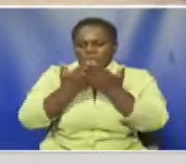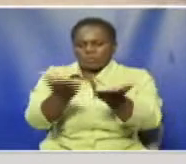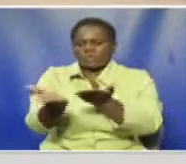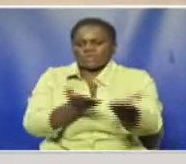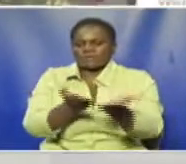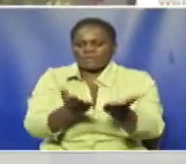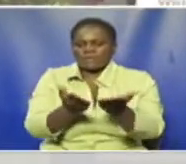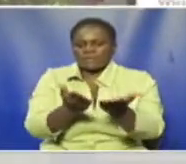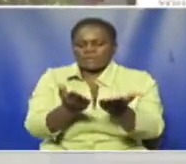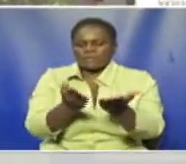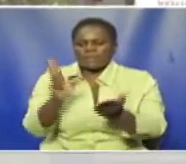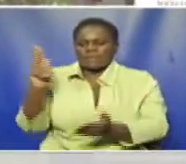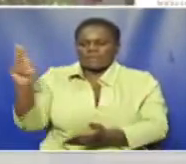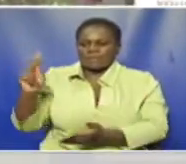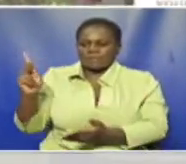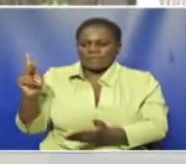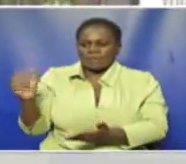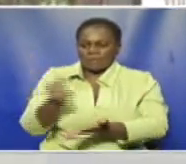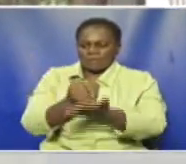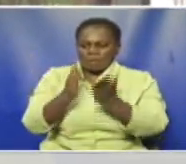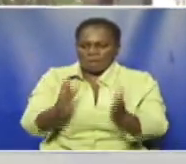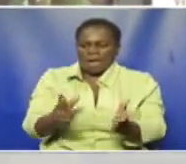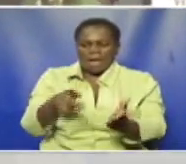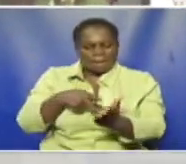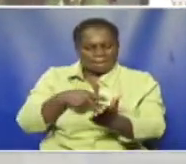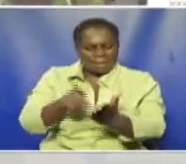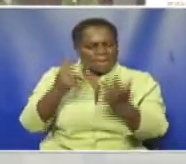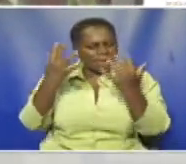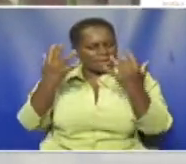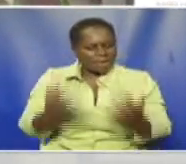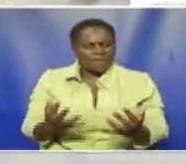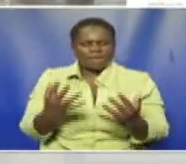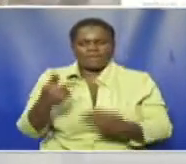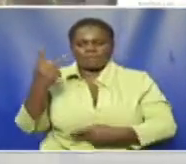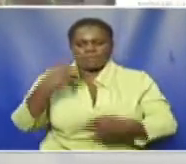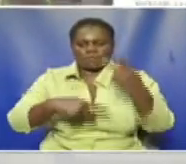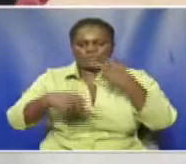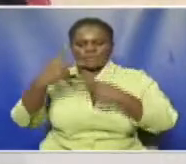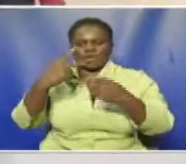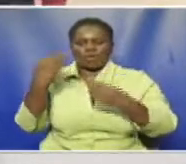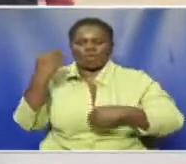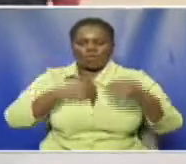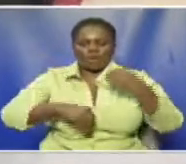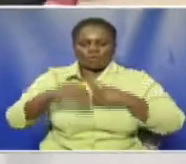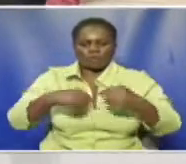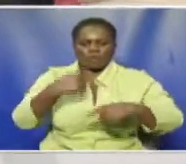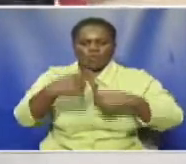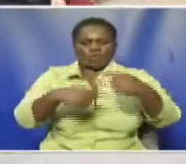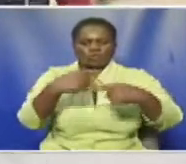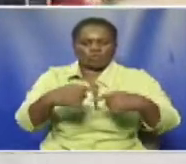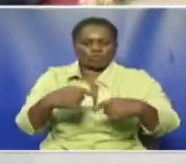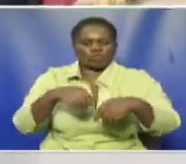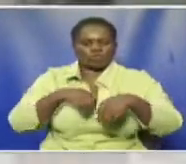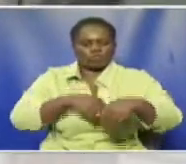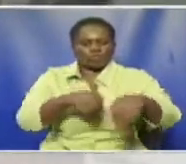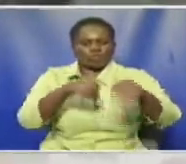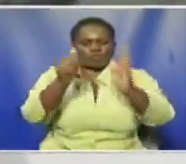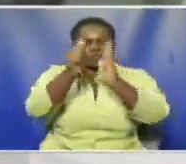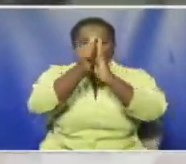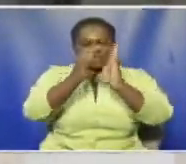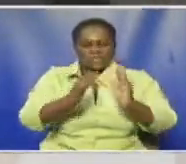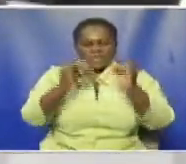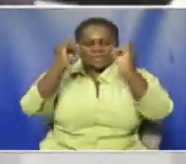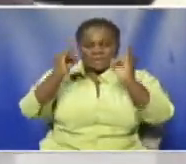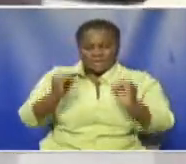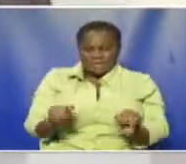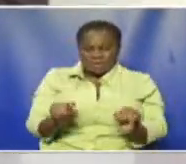Kenyans, KEMSA employees seem to be paying the highest price for procurement scandals that continue to dog the agency. The